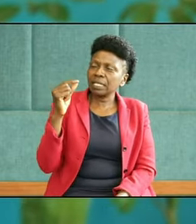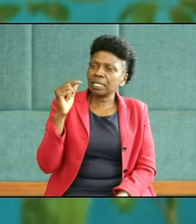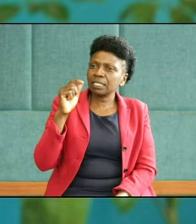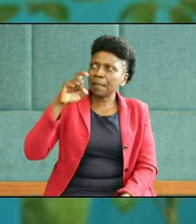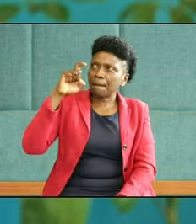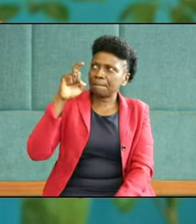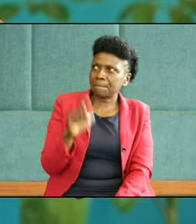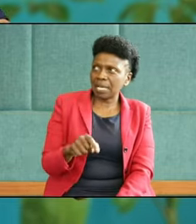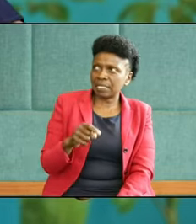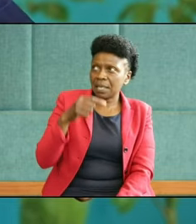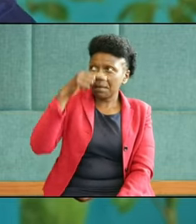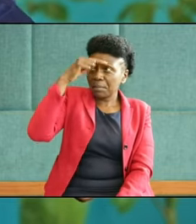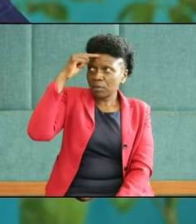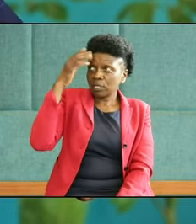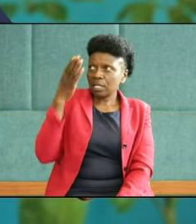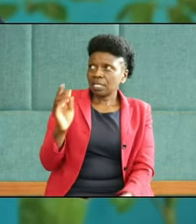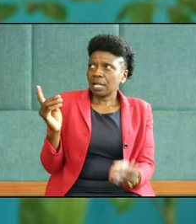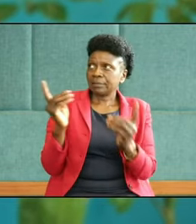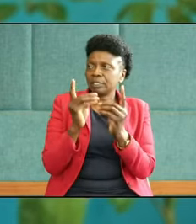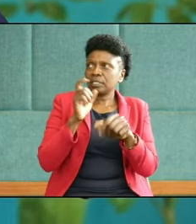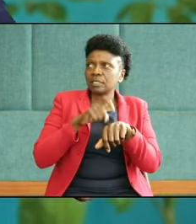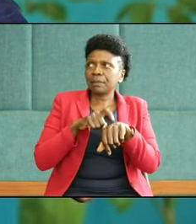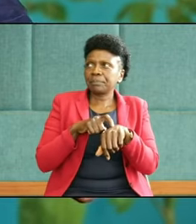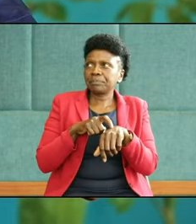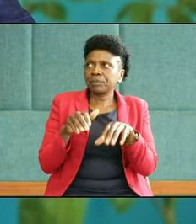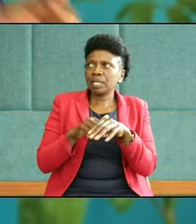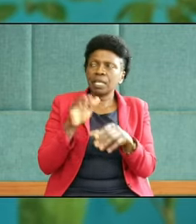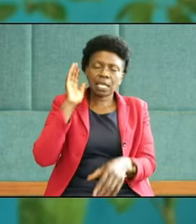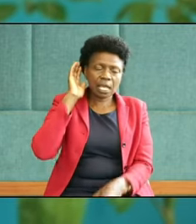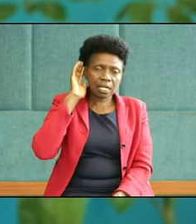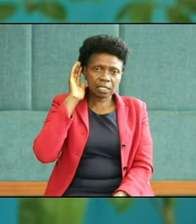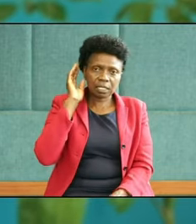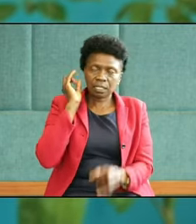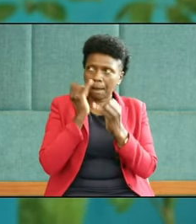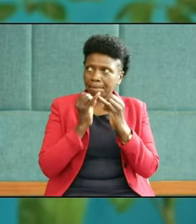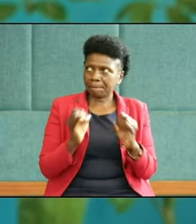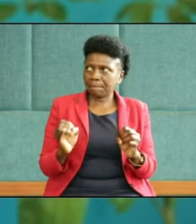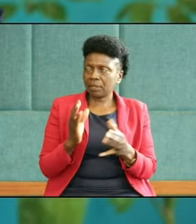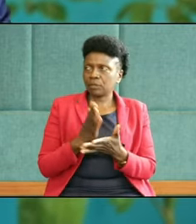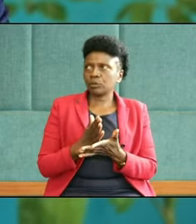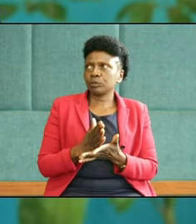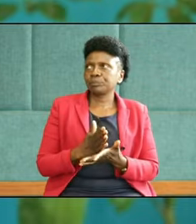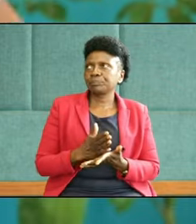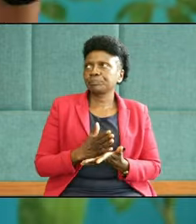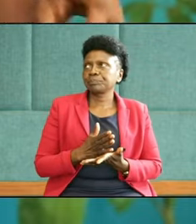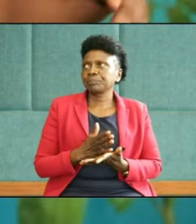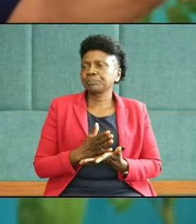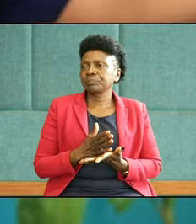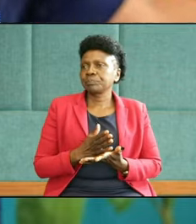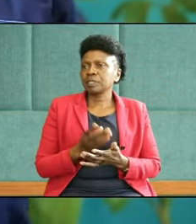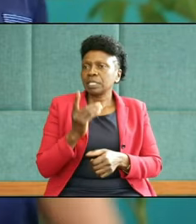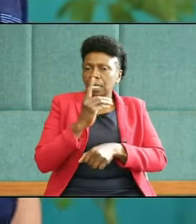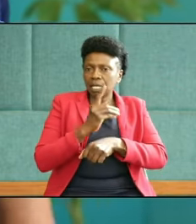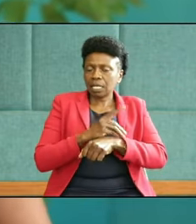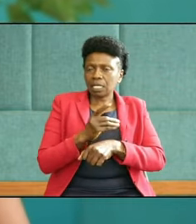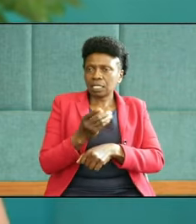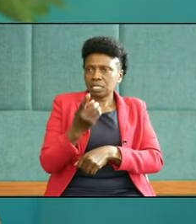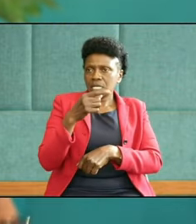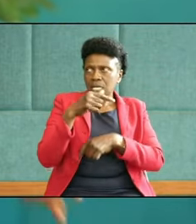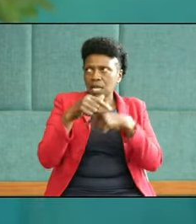mandatory because there is a limited time in hearing the pure truth. A day is